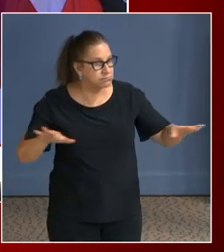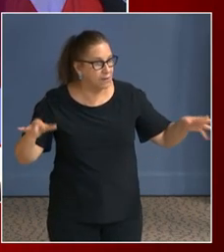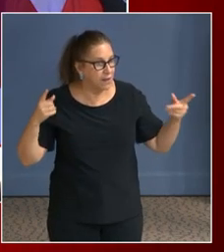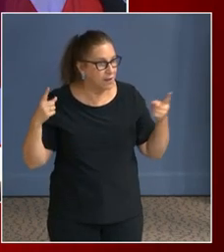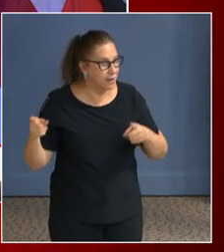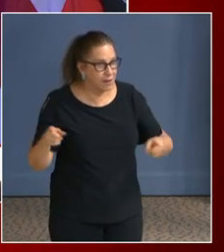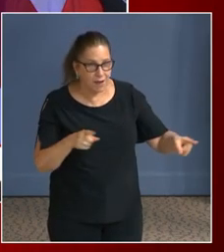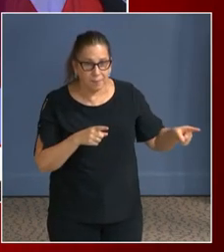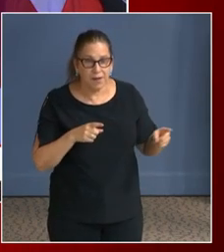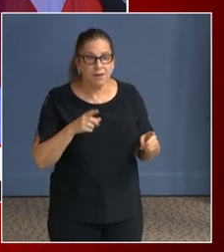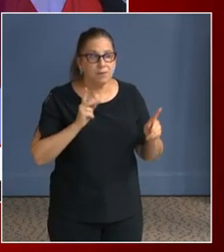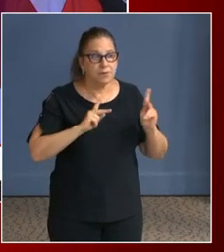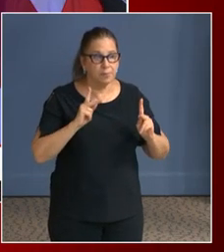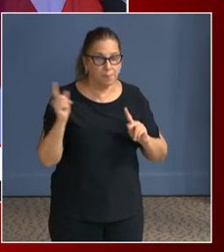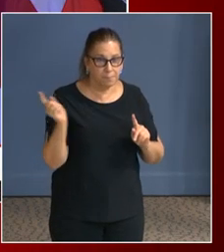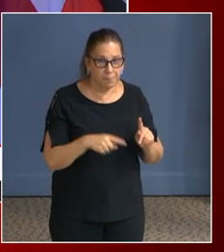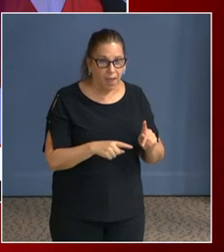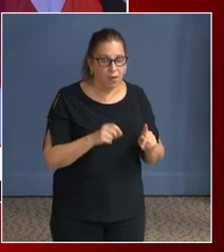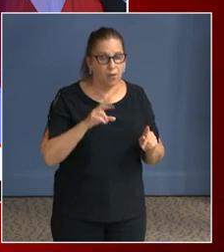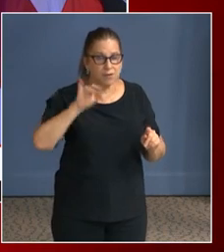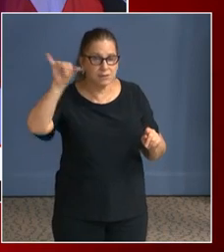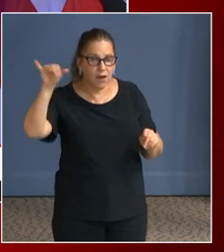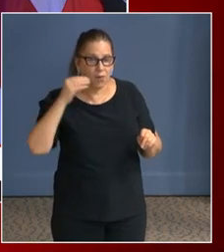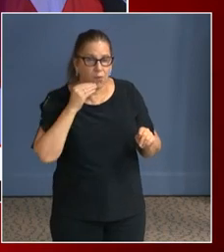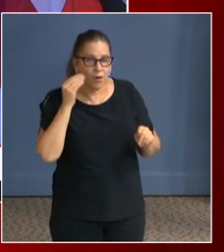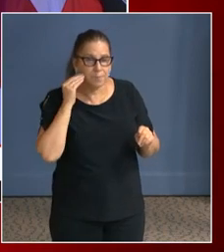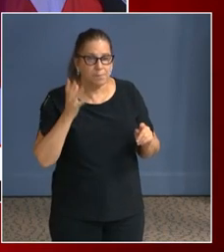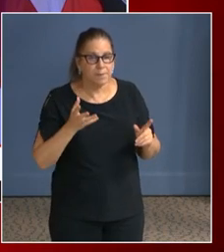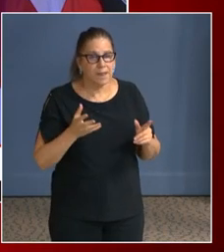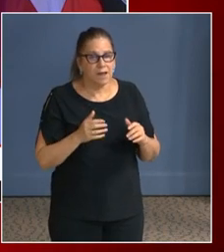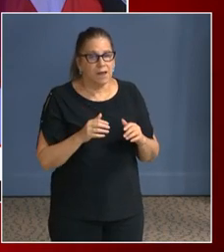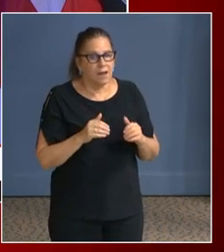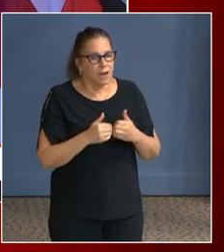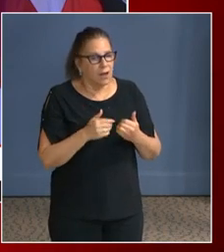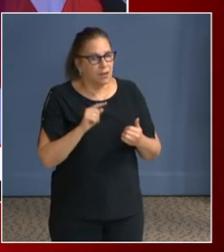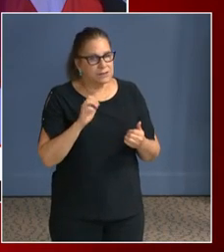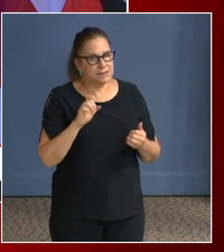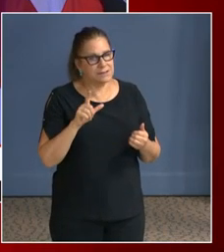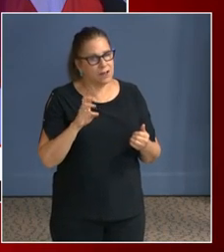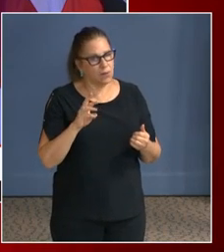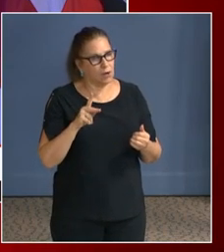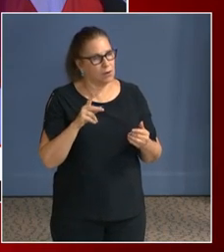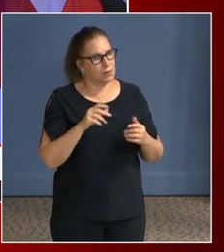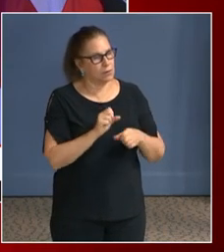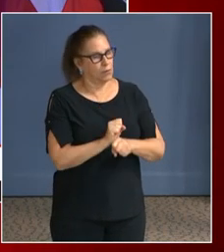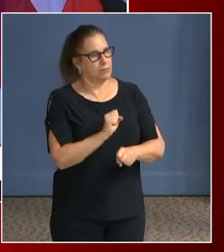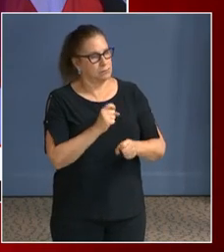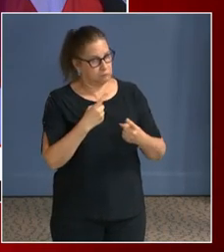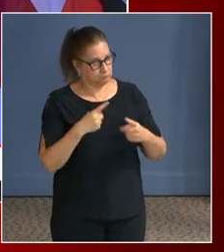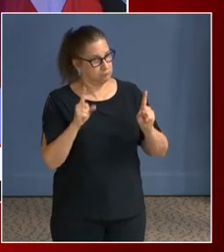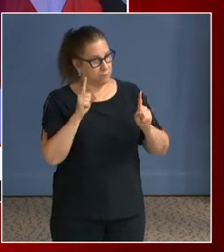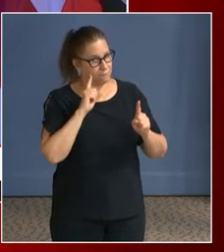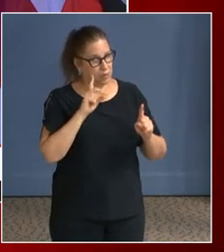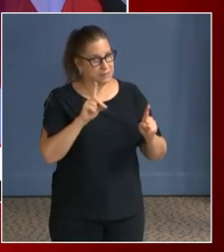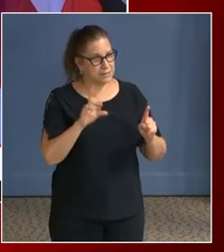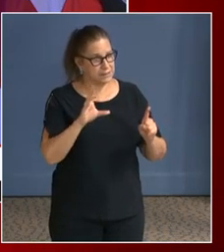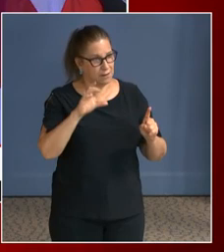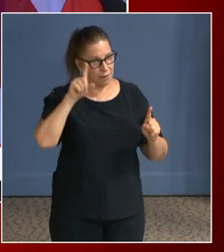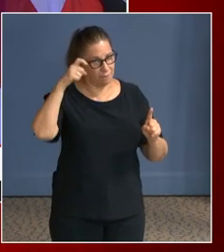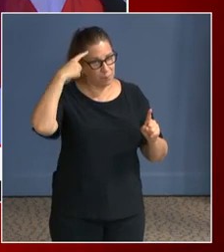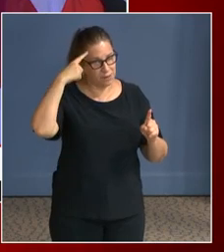My two-part question is that how is it working now? And number two, when we get to phase 4, is